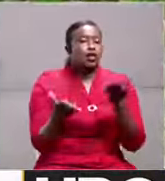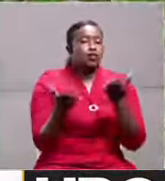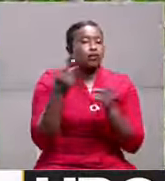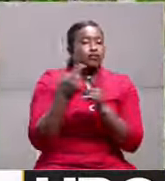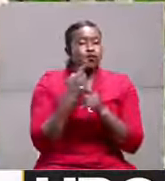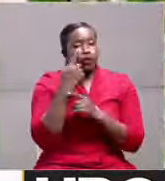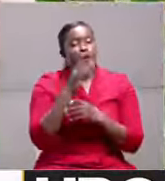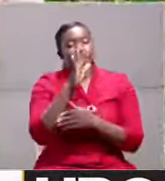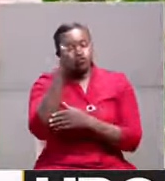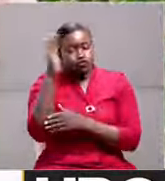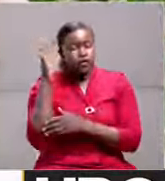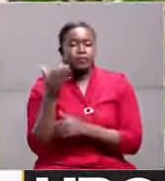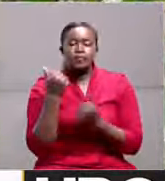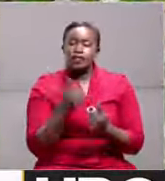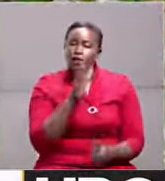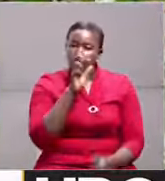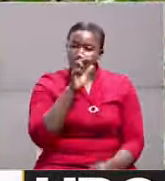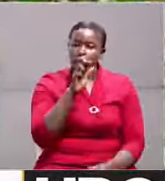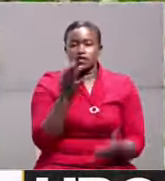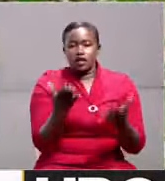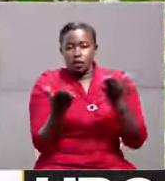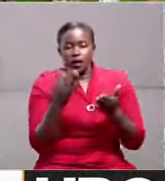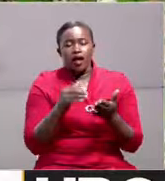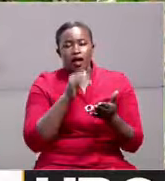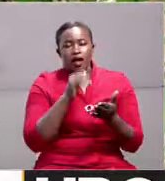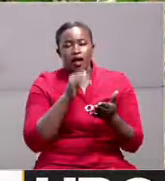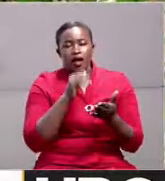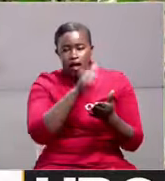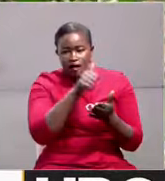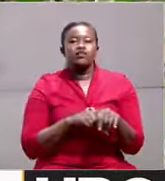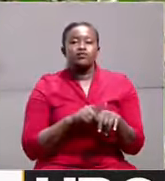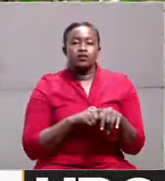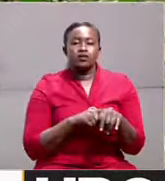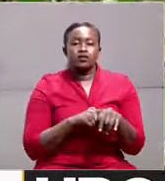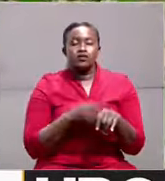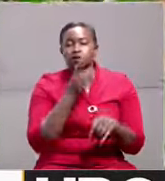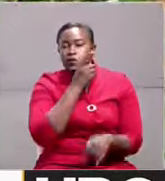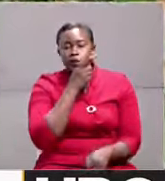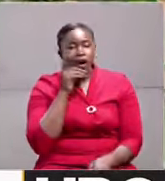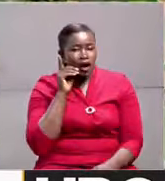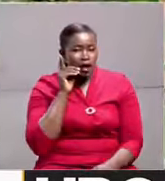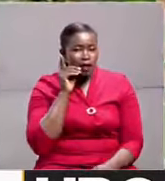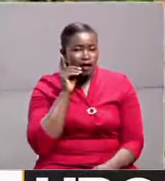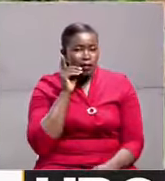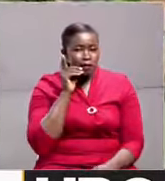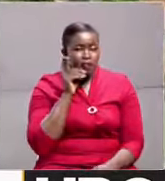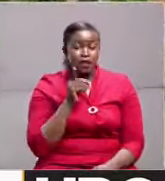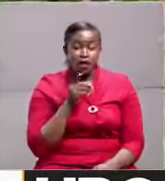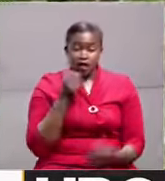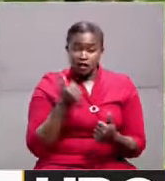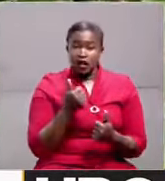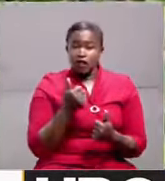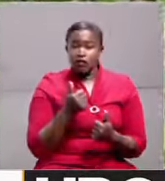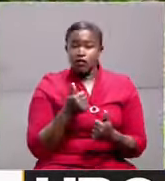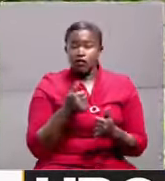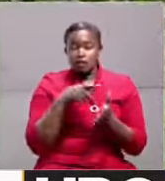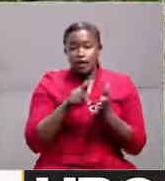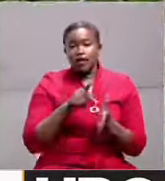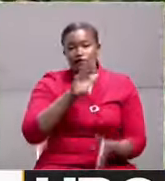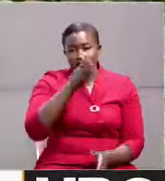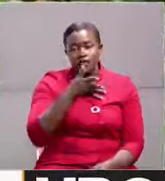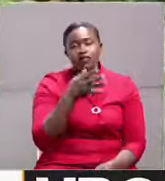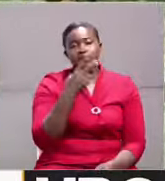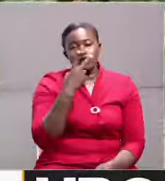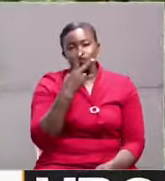kakati kilo munana buli season enkalu kati kilo yemwanya enkalu egula sinye 15